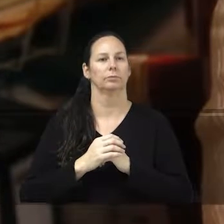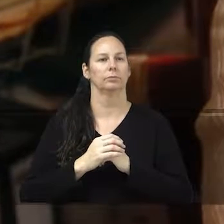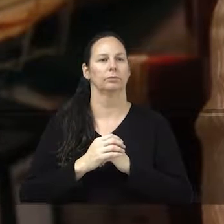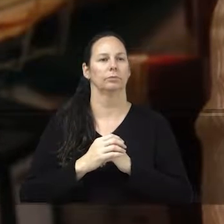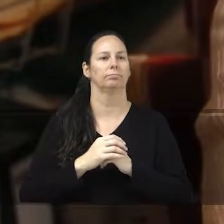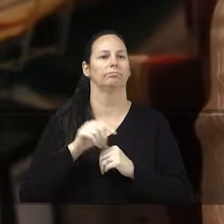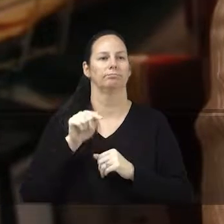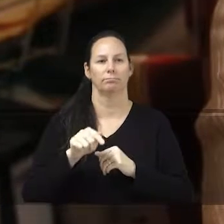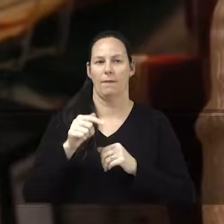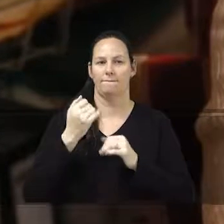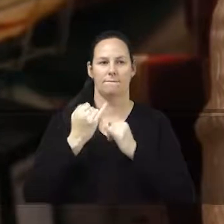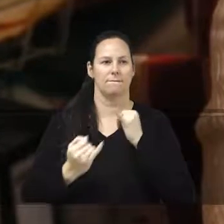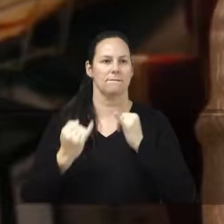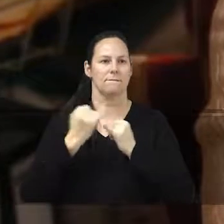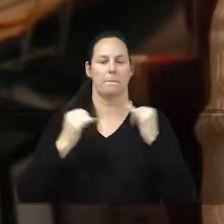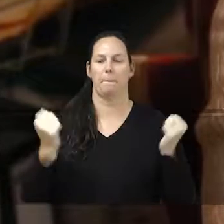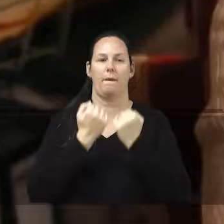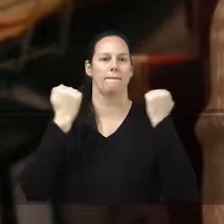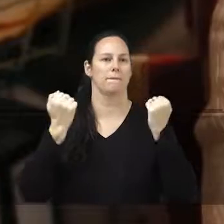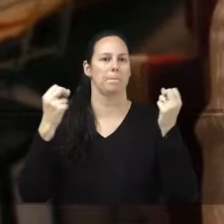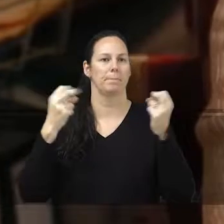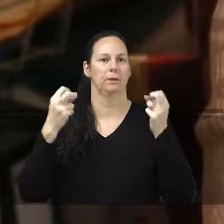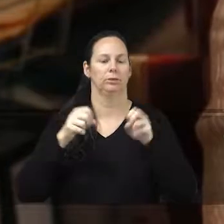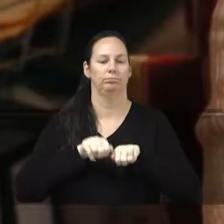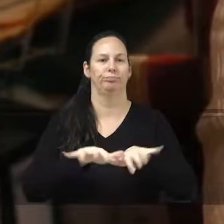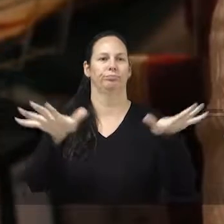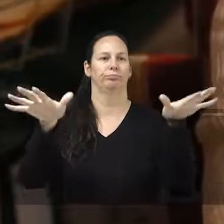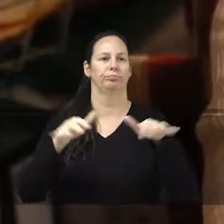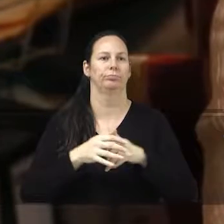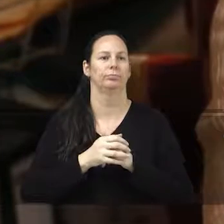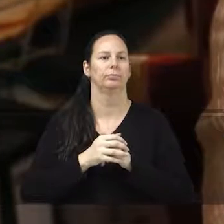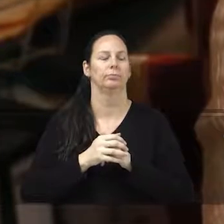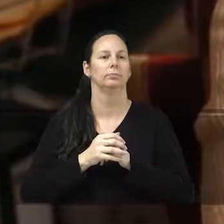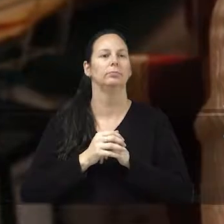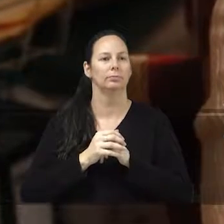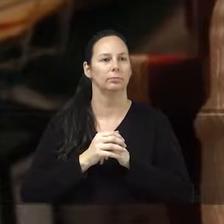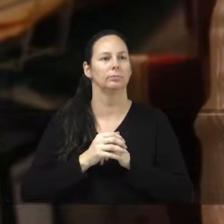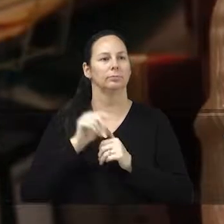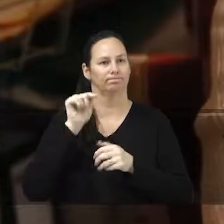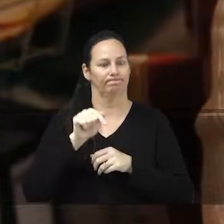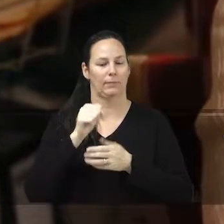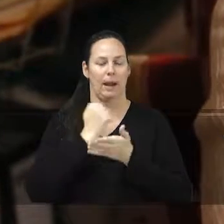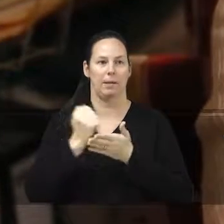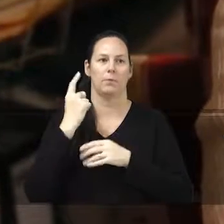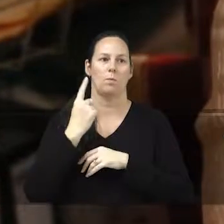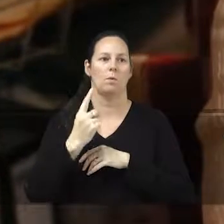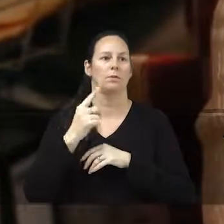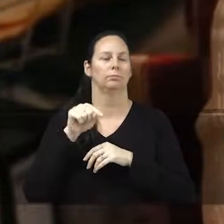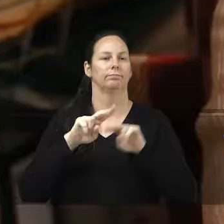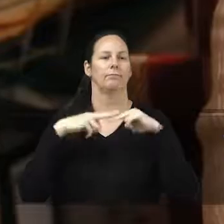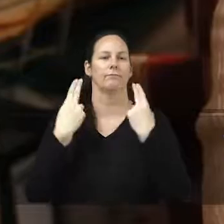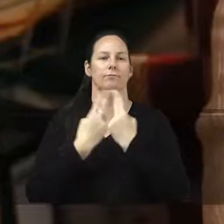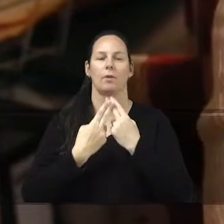and that was a very powerful message throughout. So that was number one: is that families in all of their